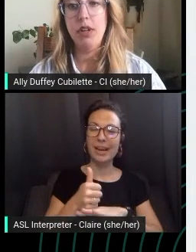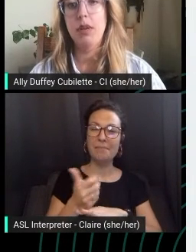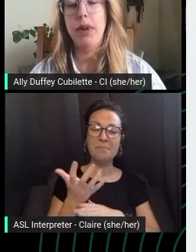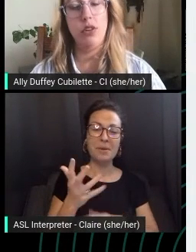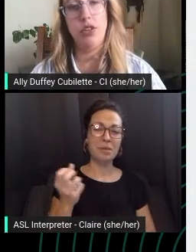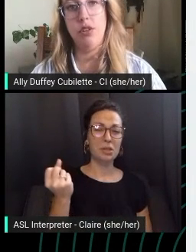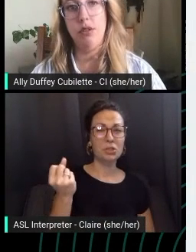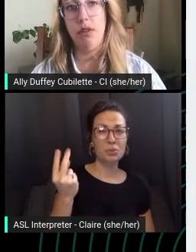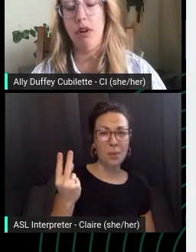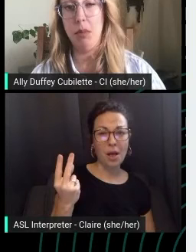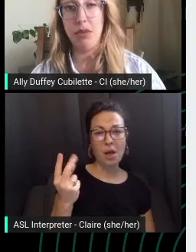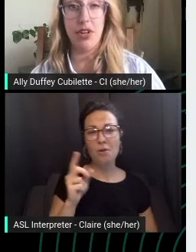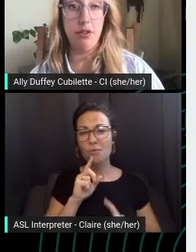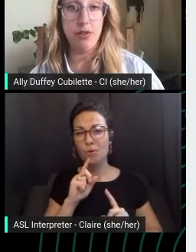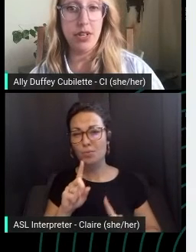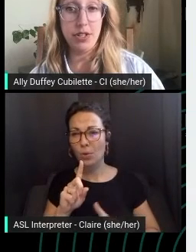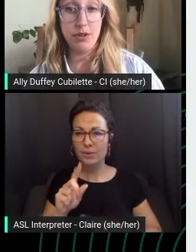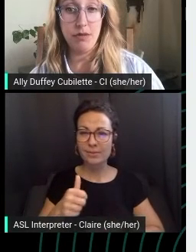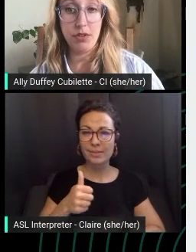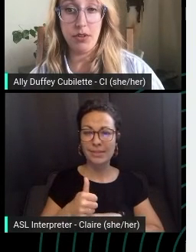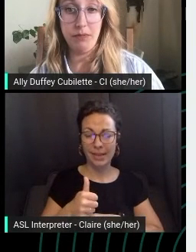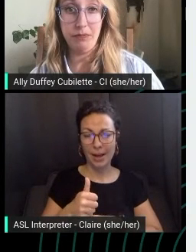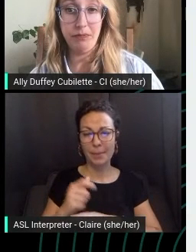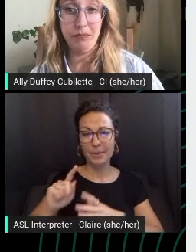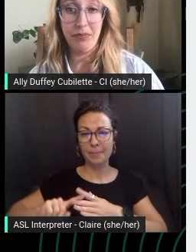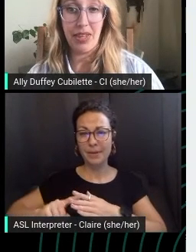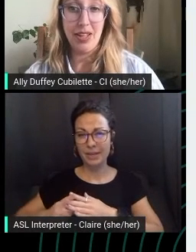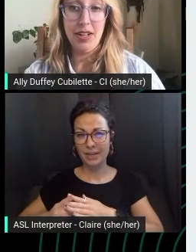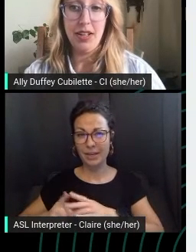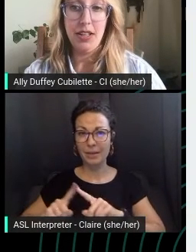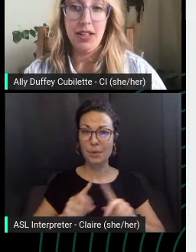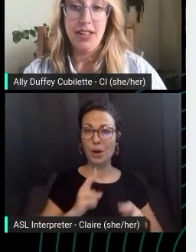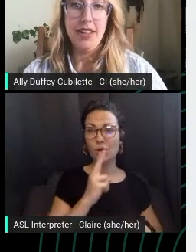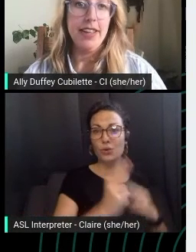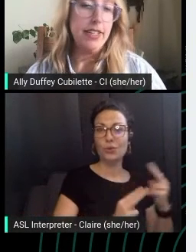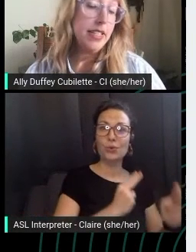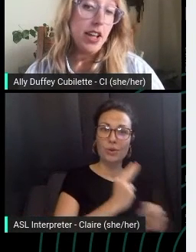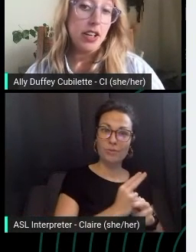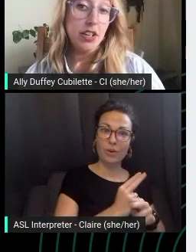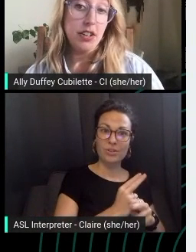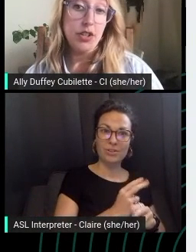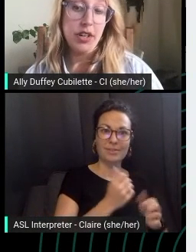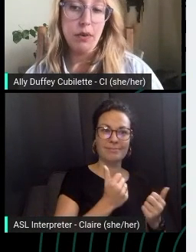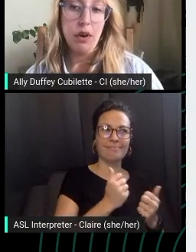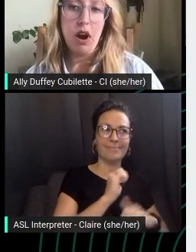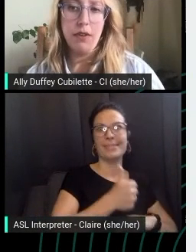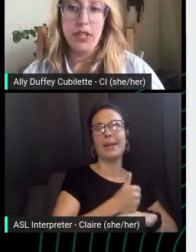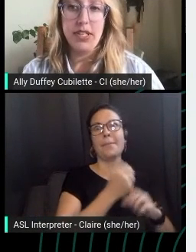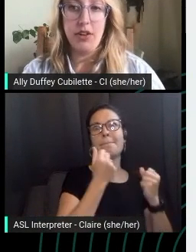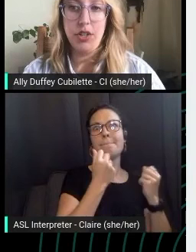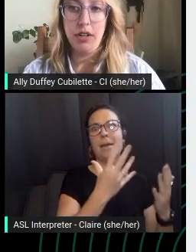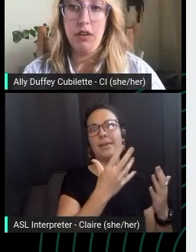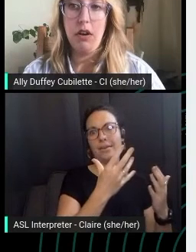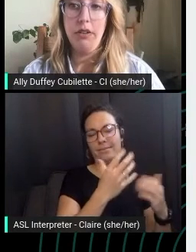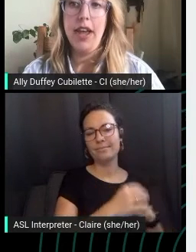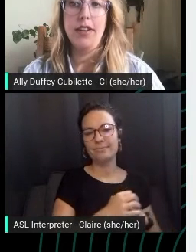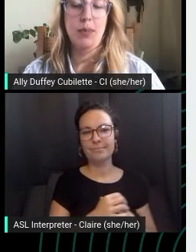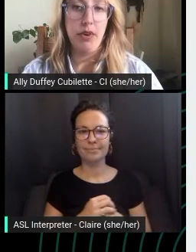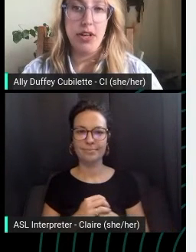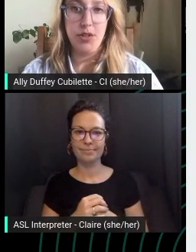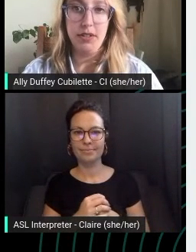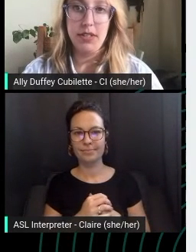in GA4 compared to almost 100 in Universal. Instead, GA4 offers a section